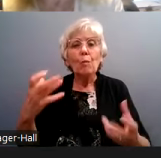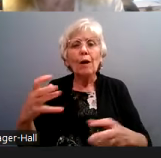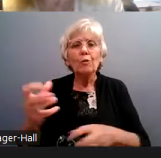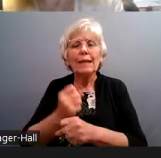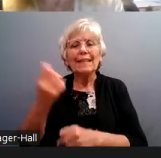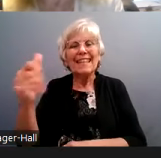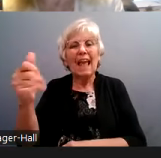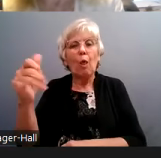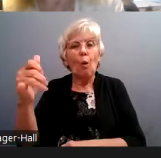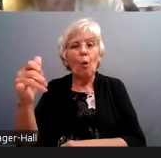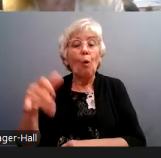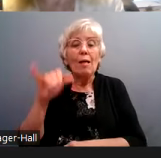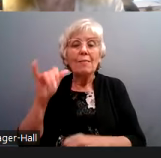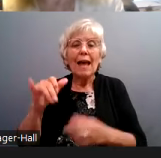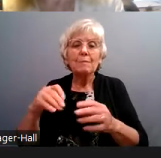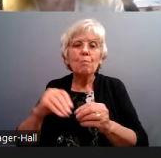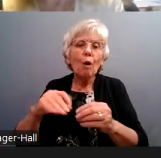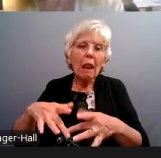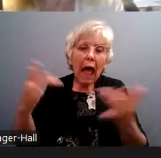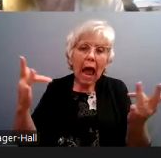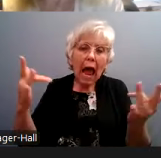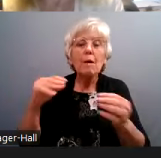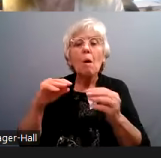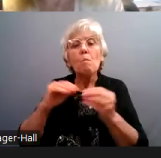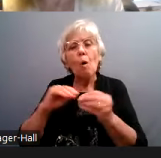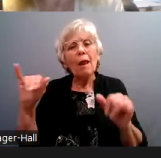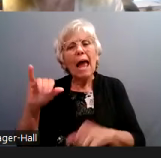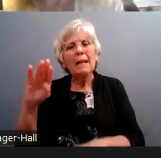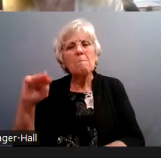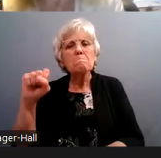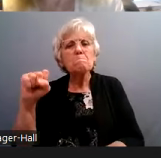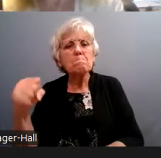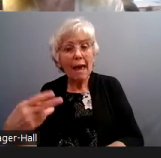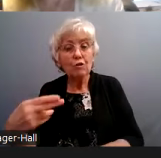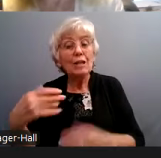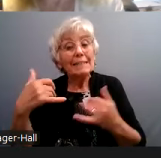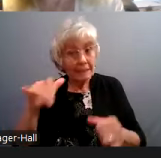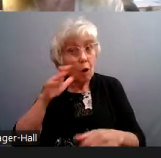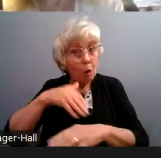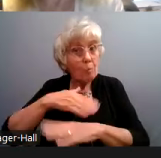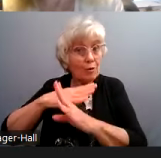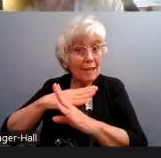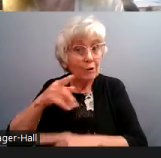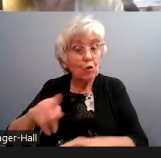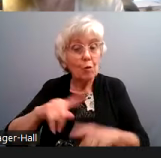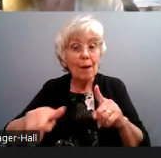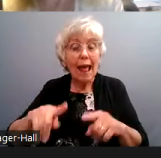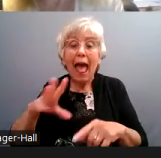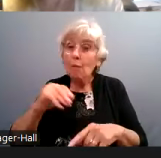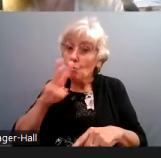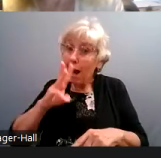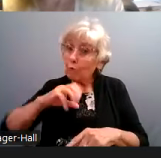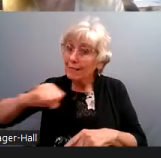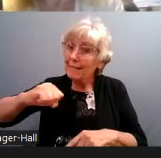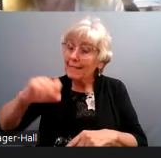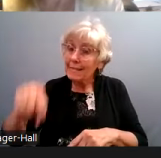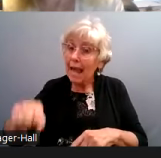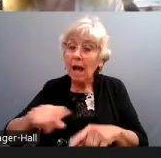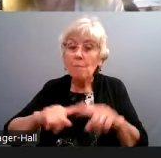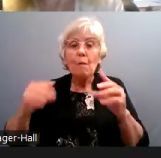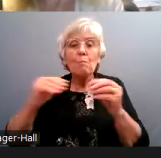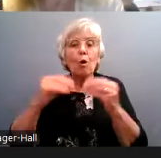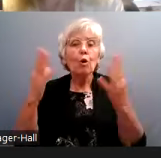are lighter, more like a mesh that's still gonna be protective, and they're water resistant, but they're a lot cooler. They allow a little bit